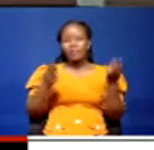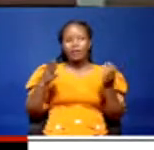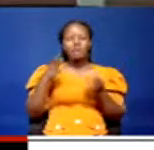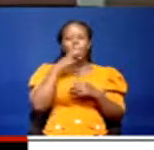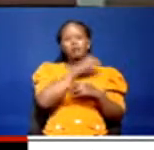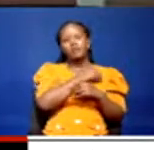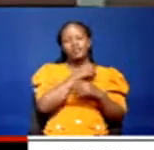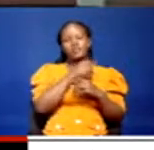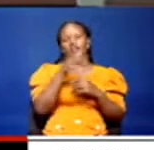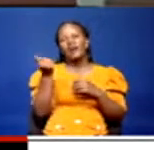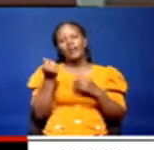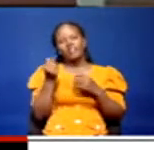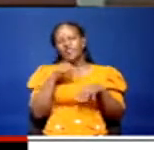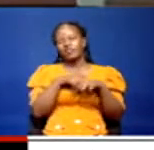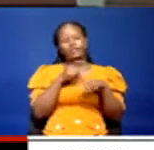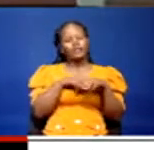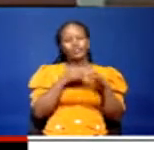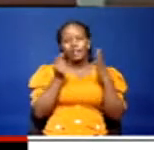So